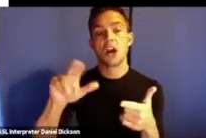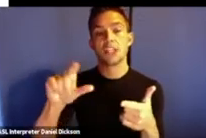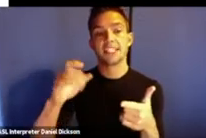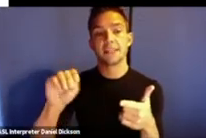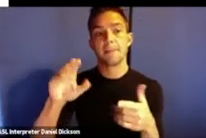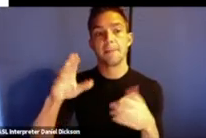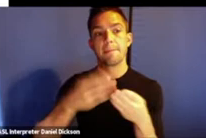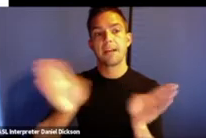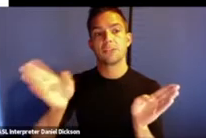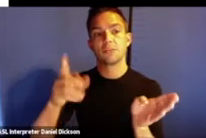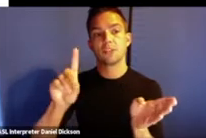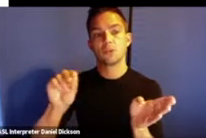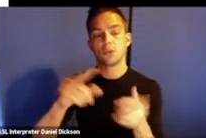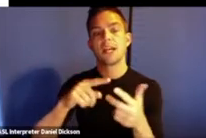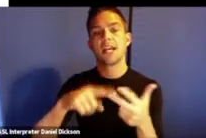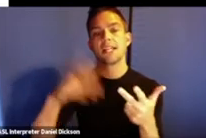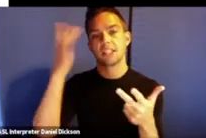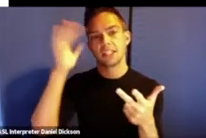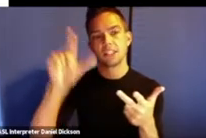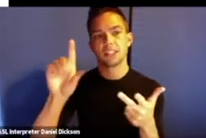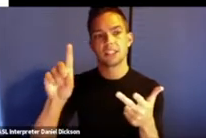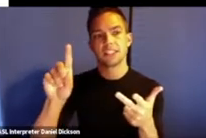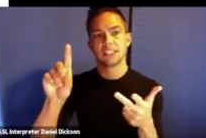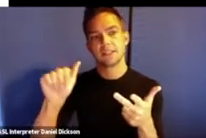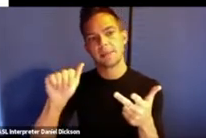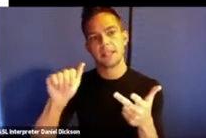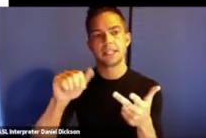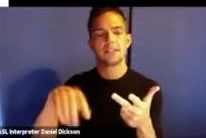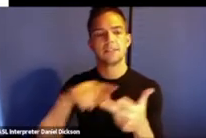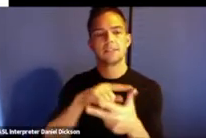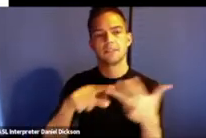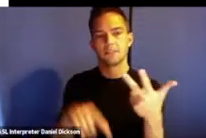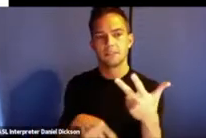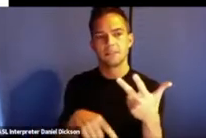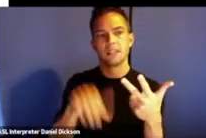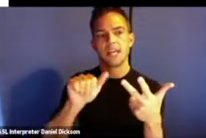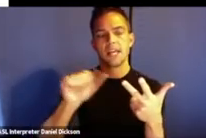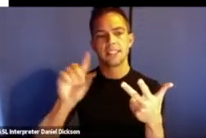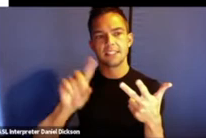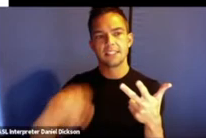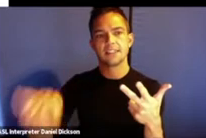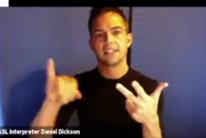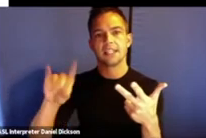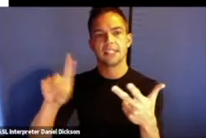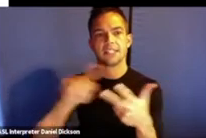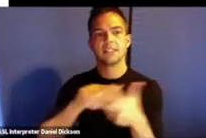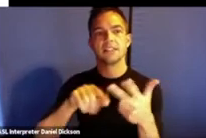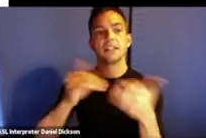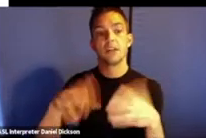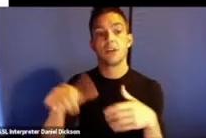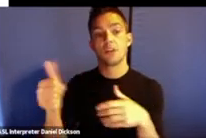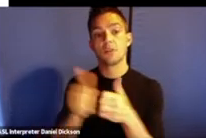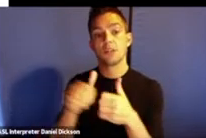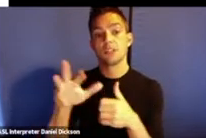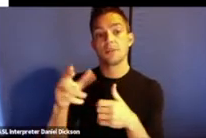and intellectual disabilities as the first pass. And we've now produced with others, with WHO and others,